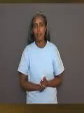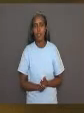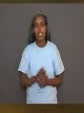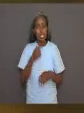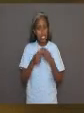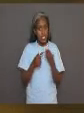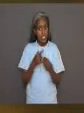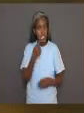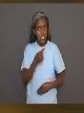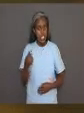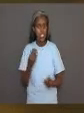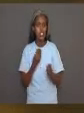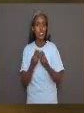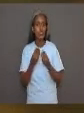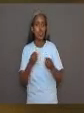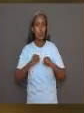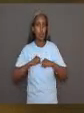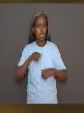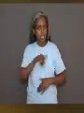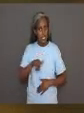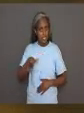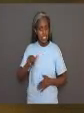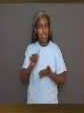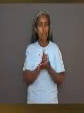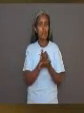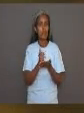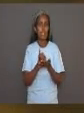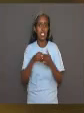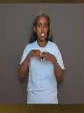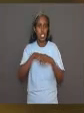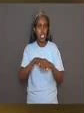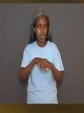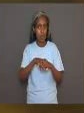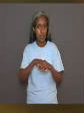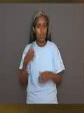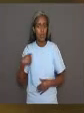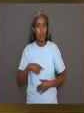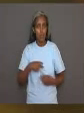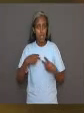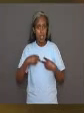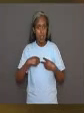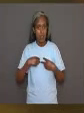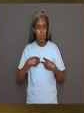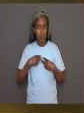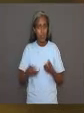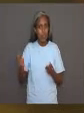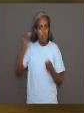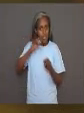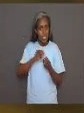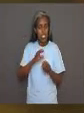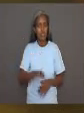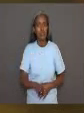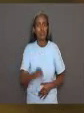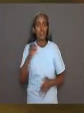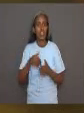Since each shop has the same average income, we will have to go further to find